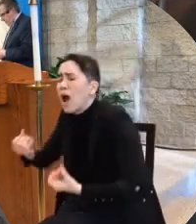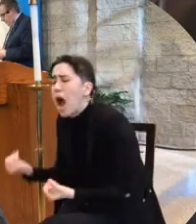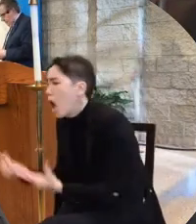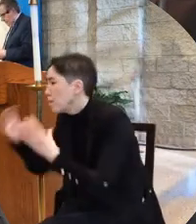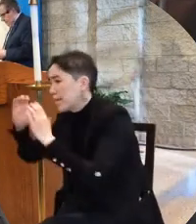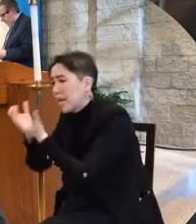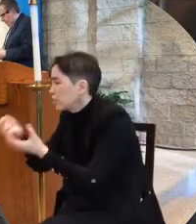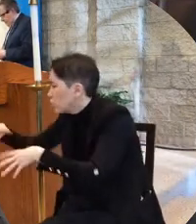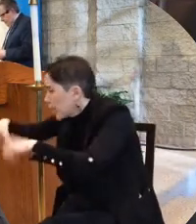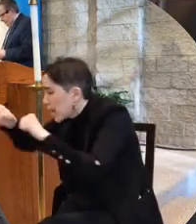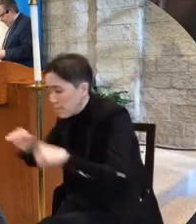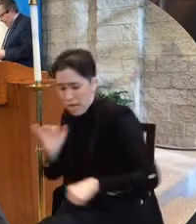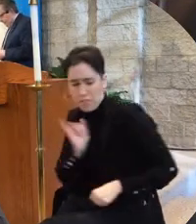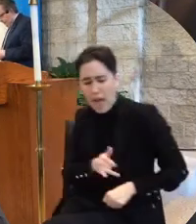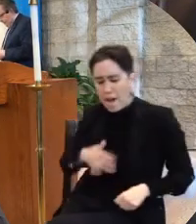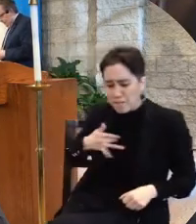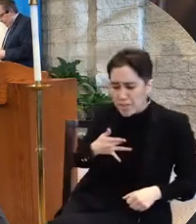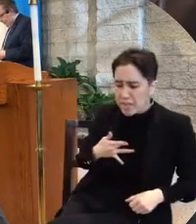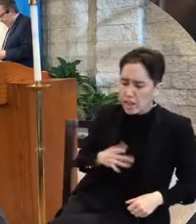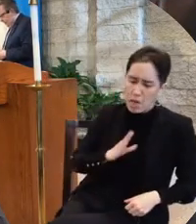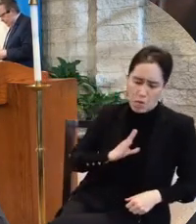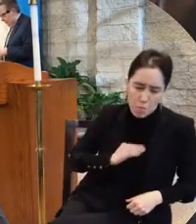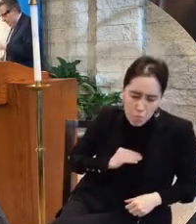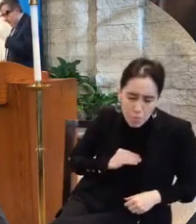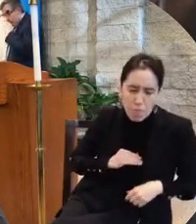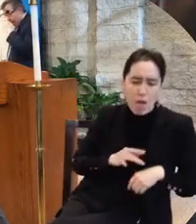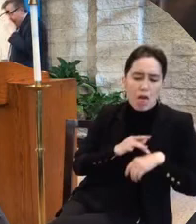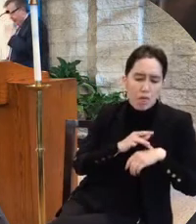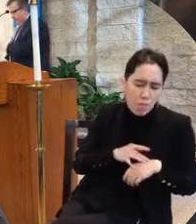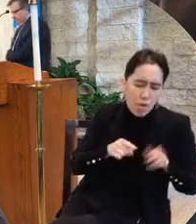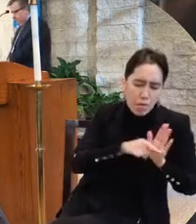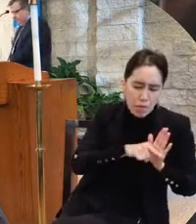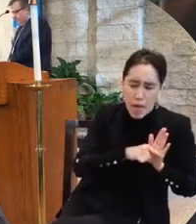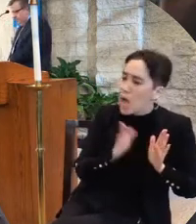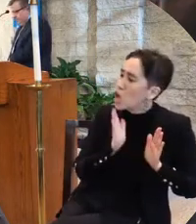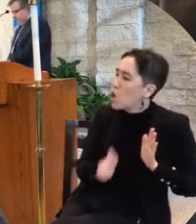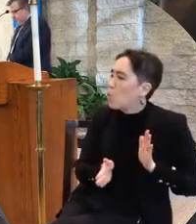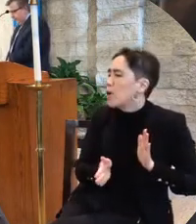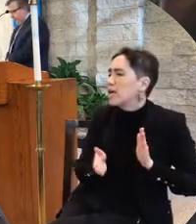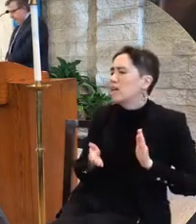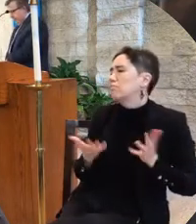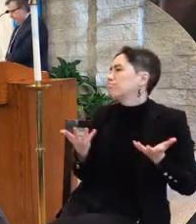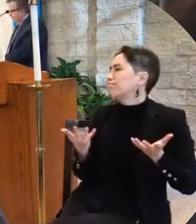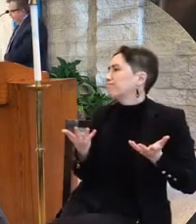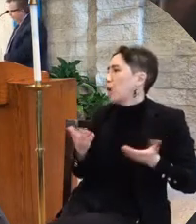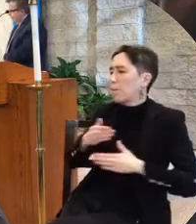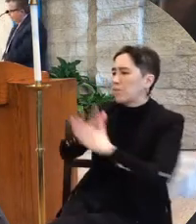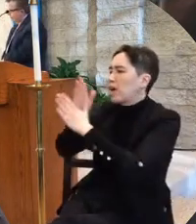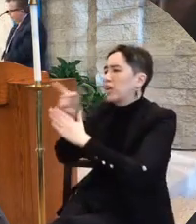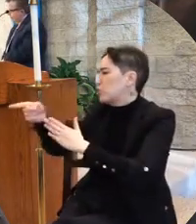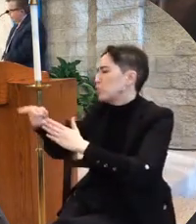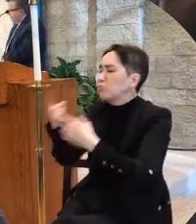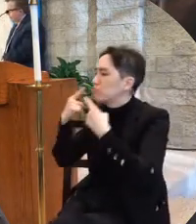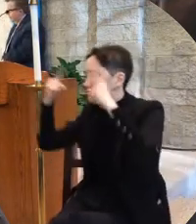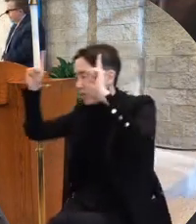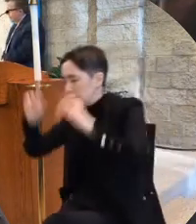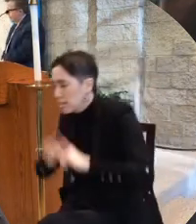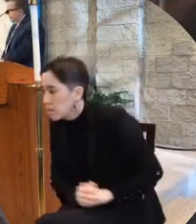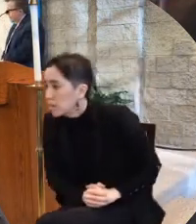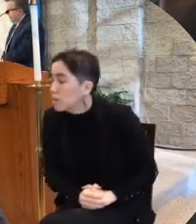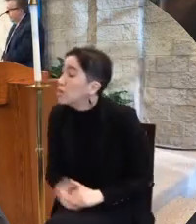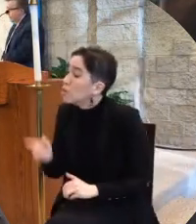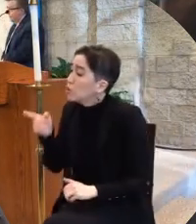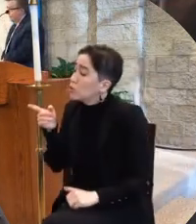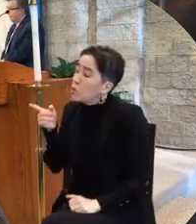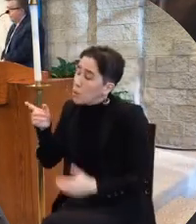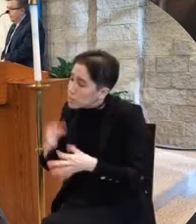get underneath there with tapping, with renegotiating your old karmic agreements that you had before